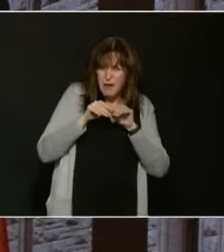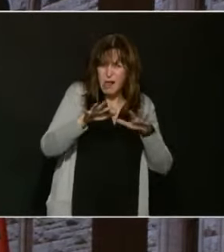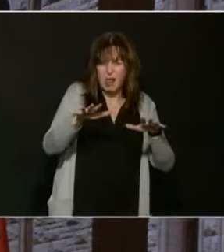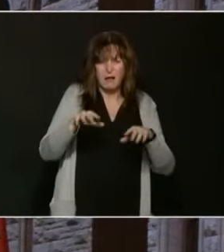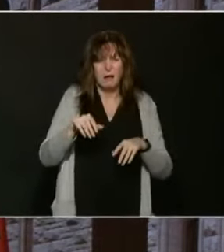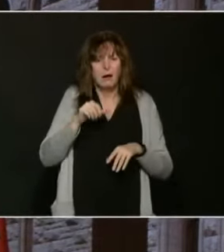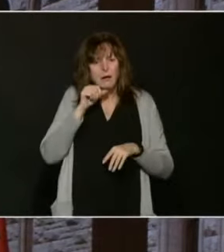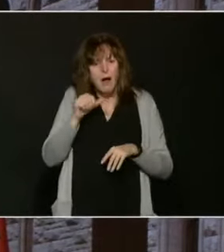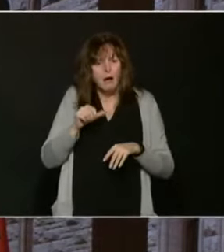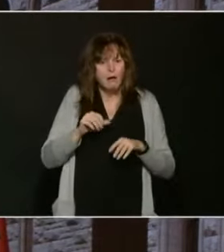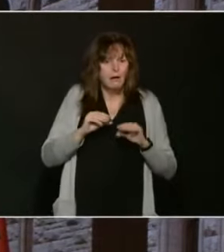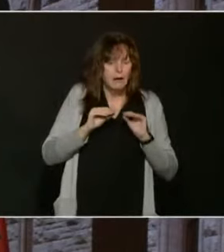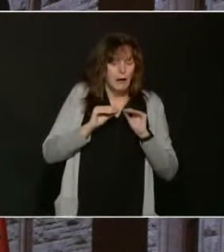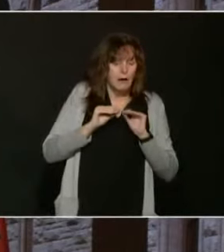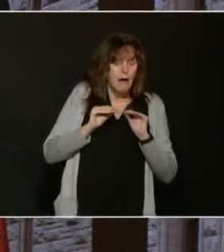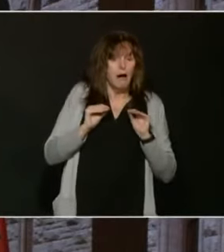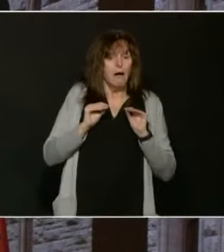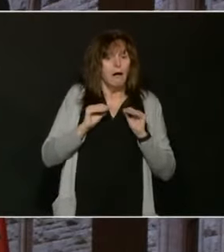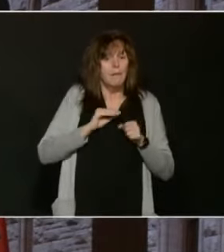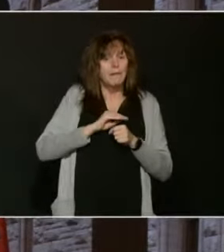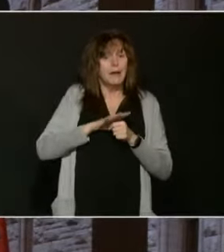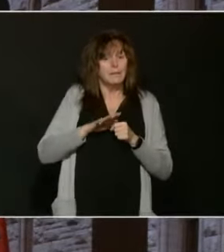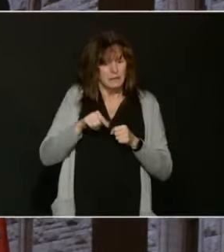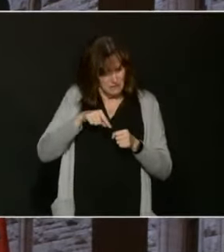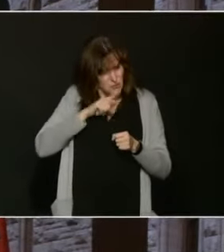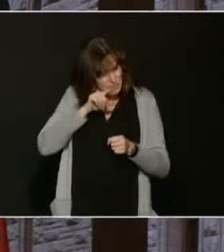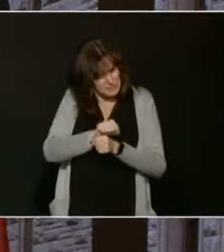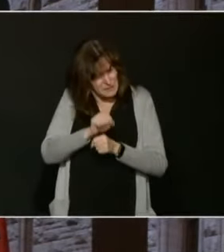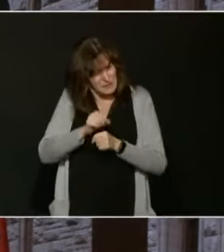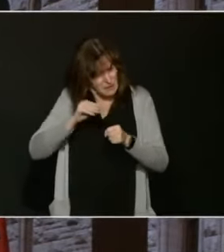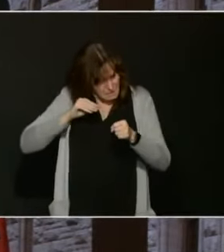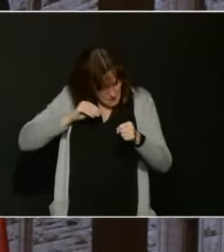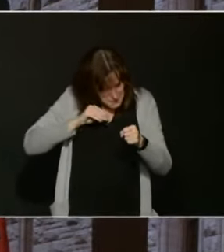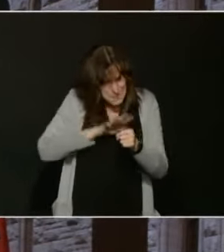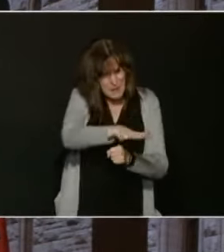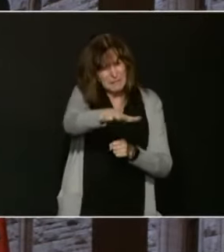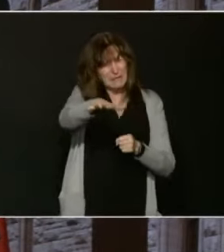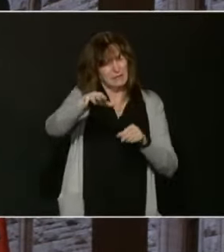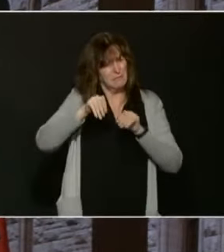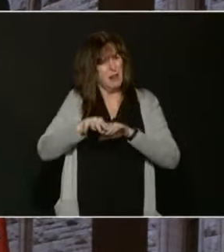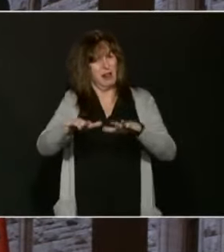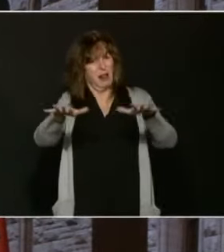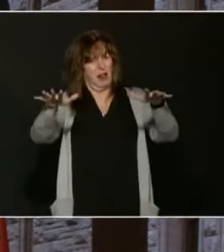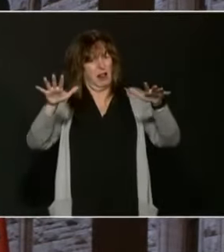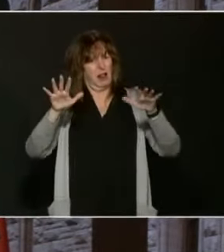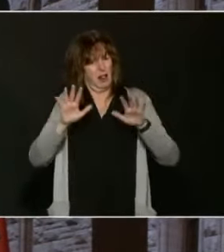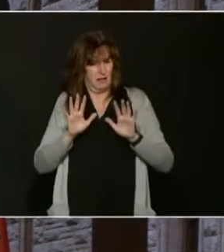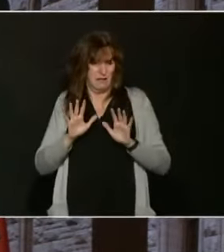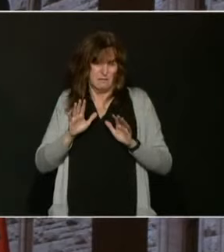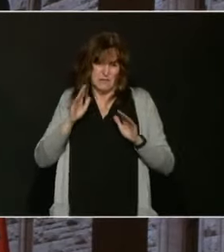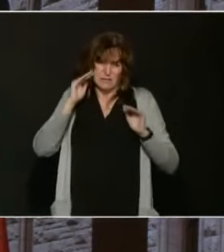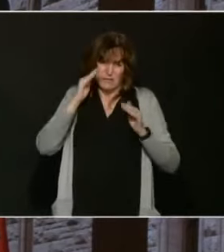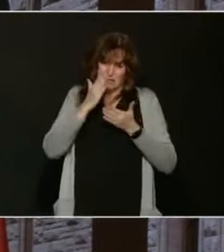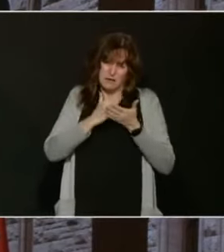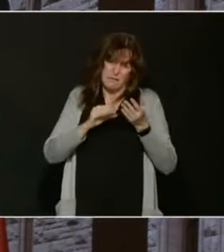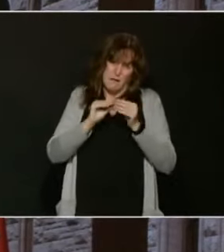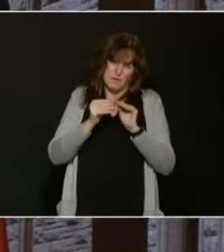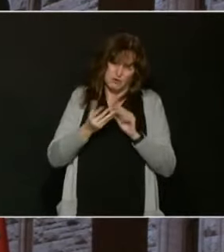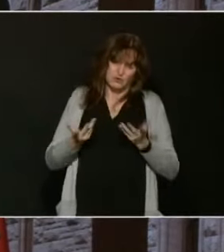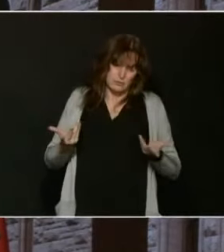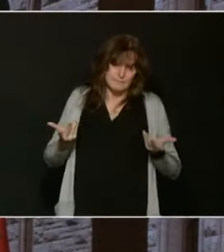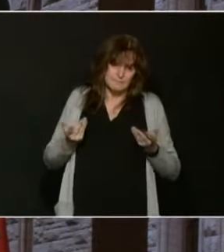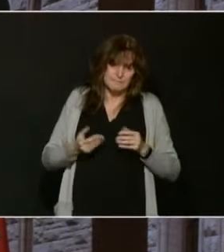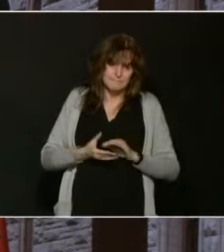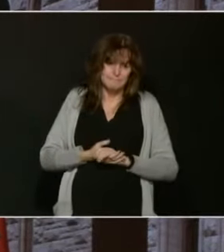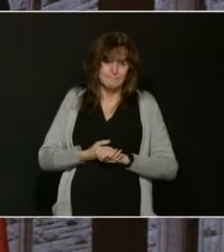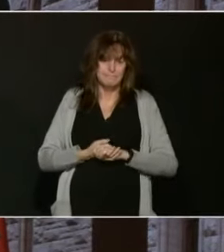to curtail the impacts reasonably well, a lot below what we expected. And I think that's, when you see those